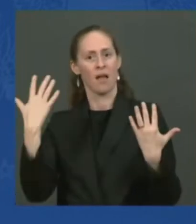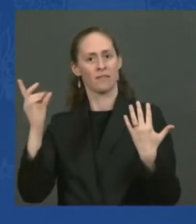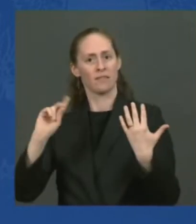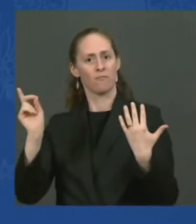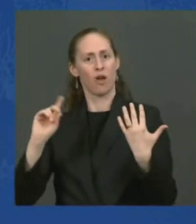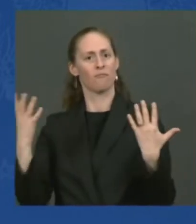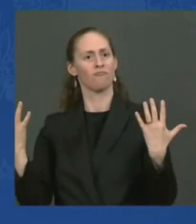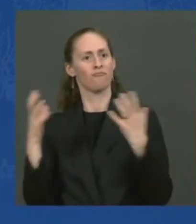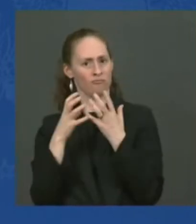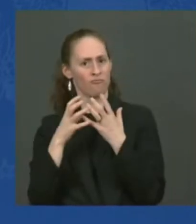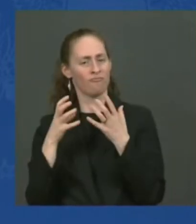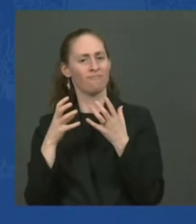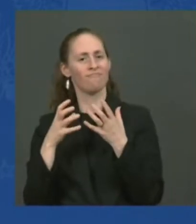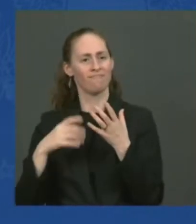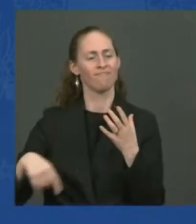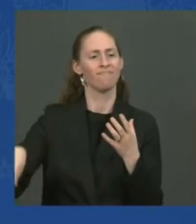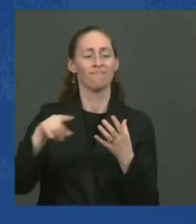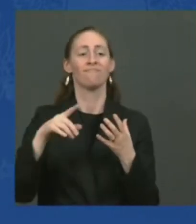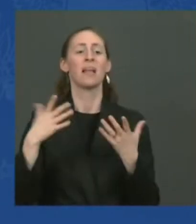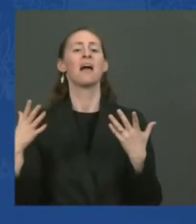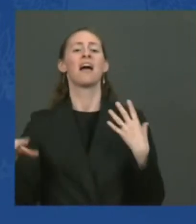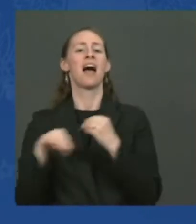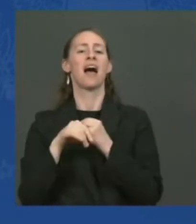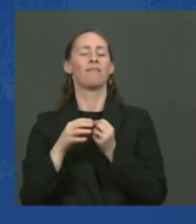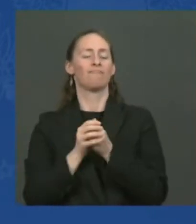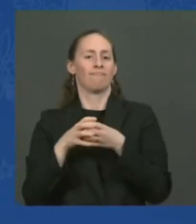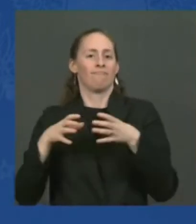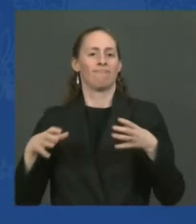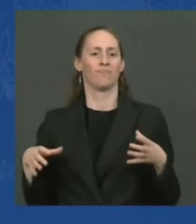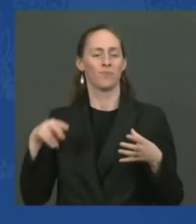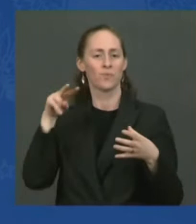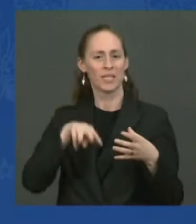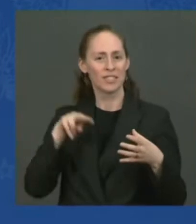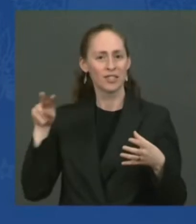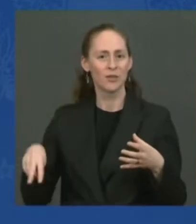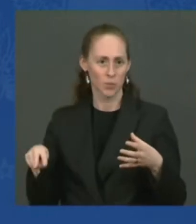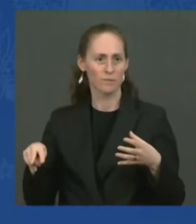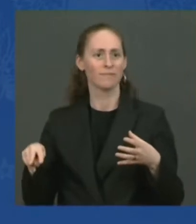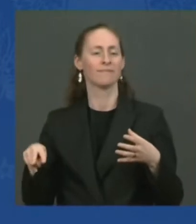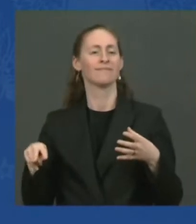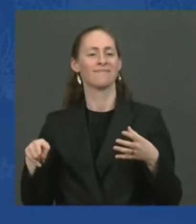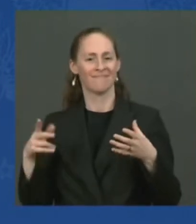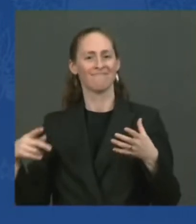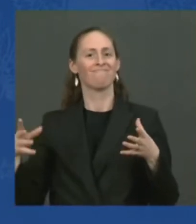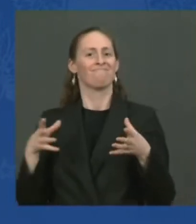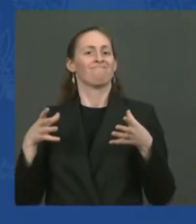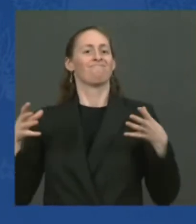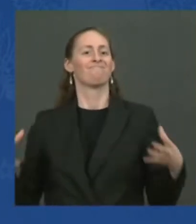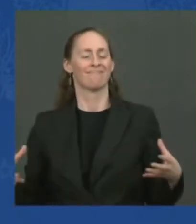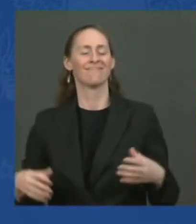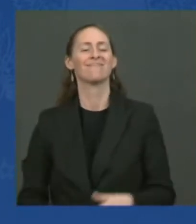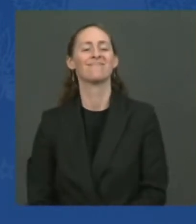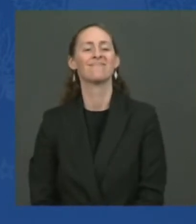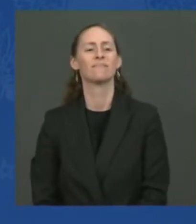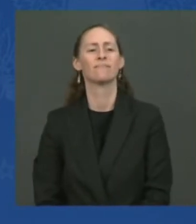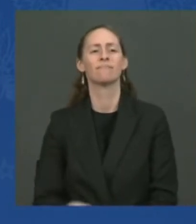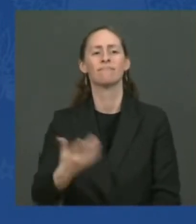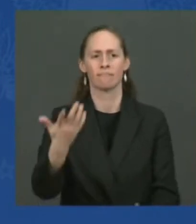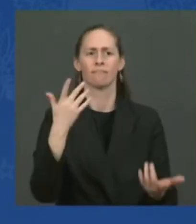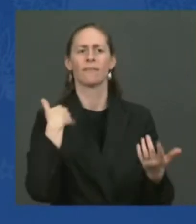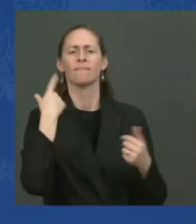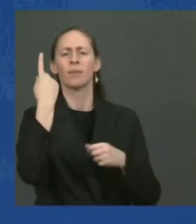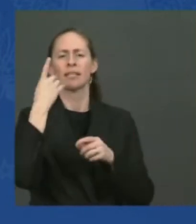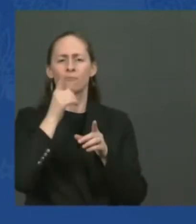22 senators, evenly divided by party, in a partnership with the House Problem Solvers Caucus, led by Brian